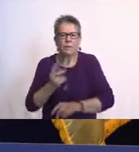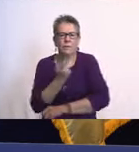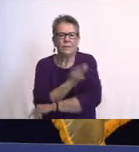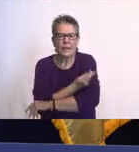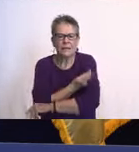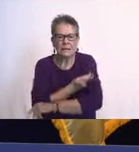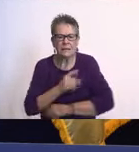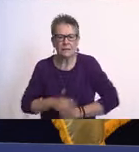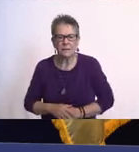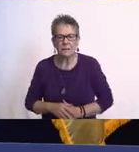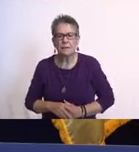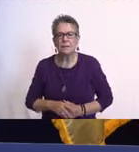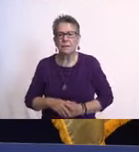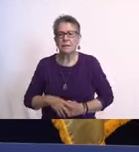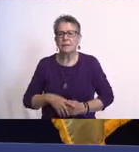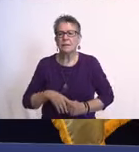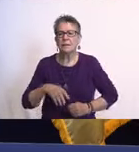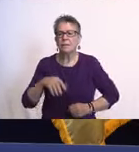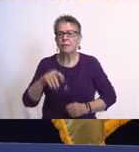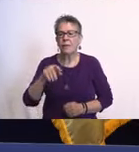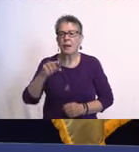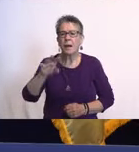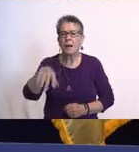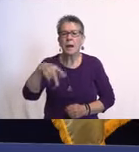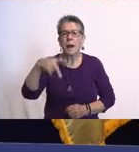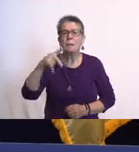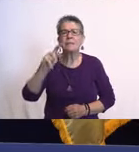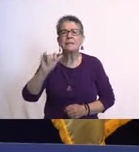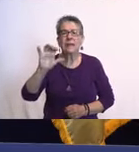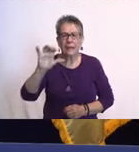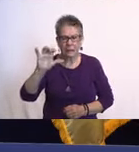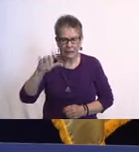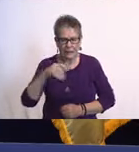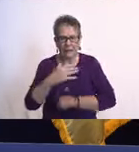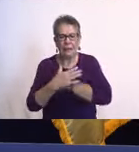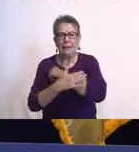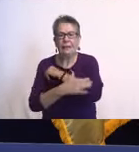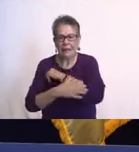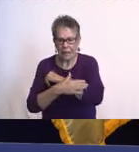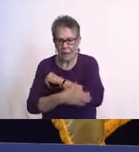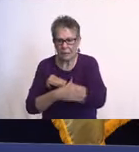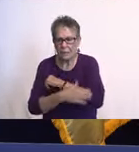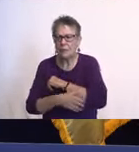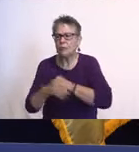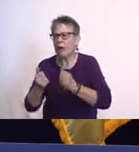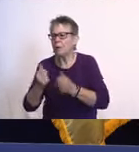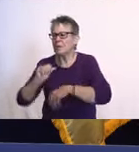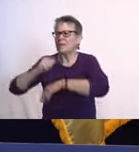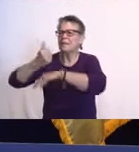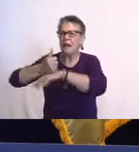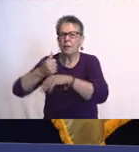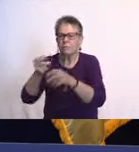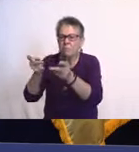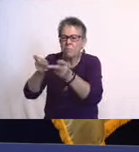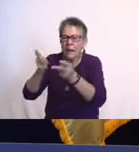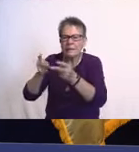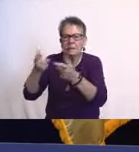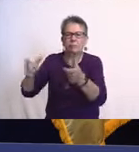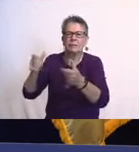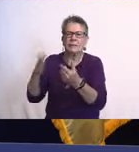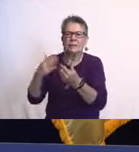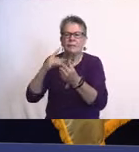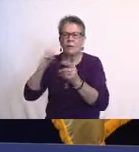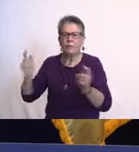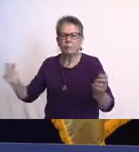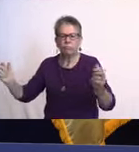Preakness Shopping Center in Wayne. In Bergen County, at the former Lord & Taylor store, at the Fashion